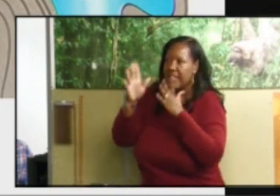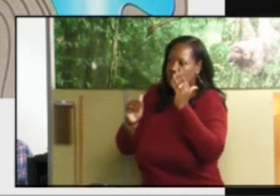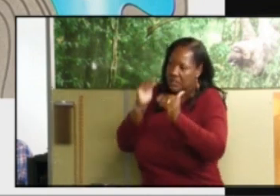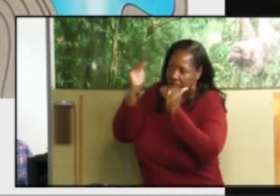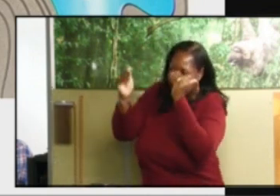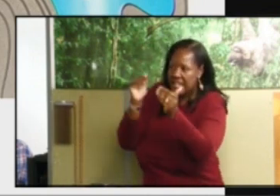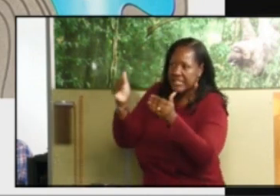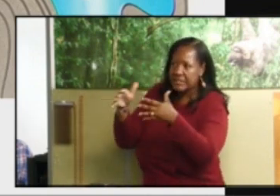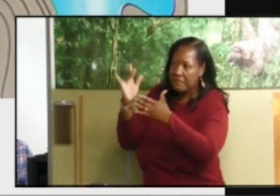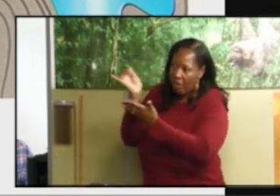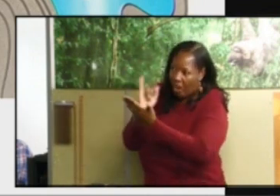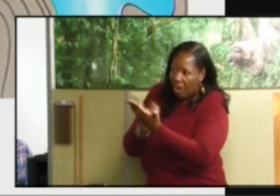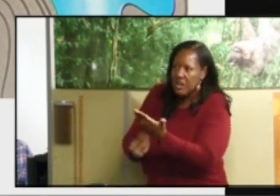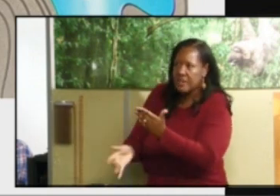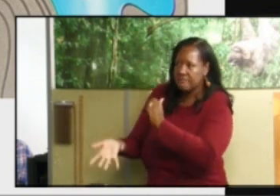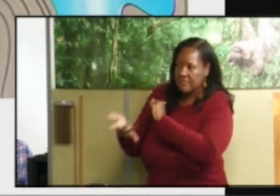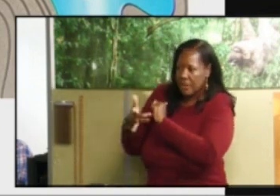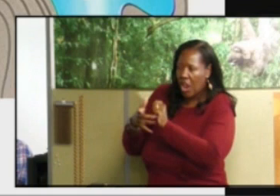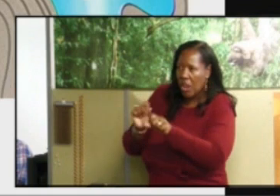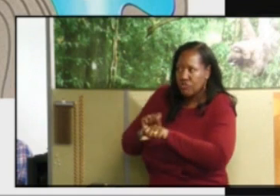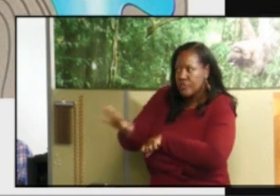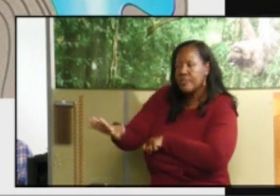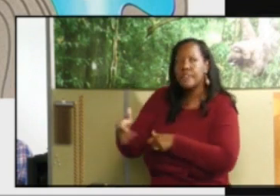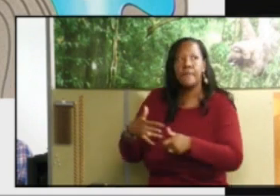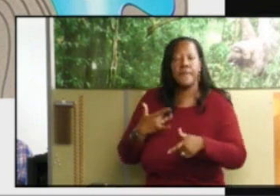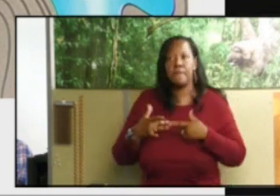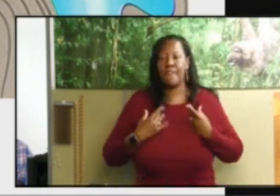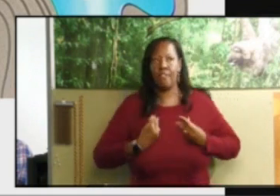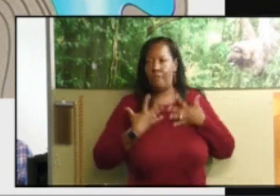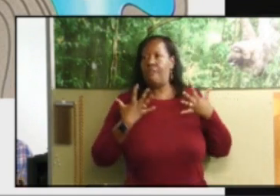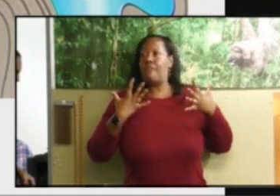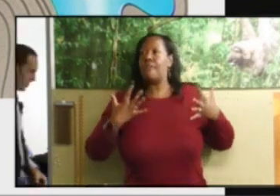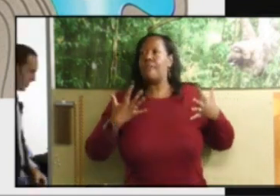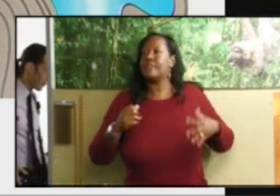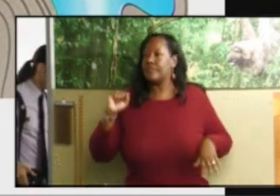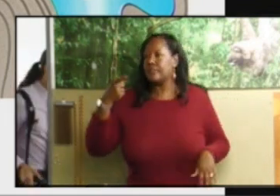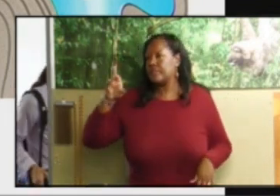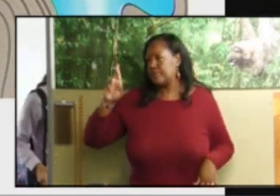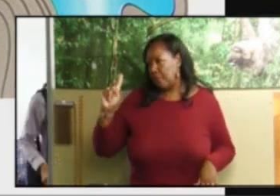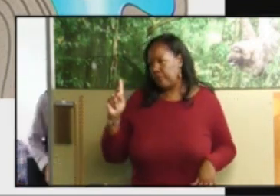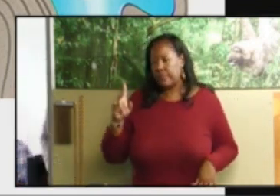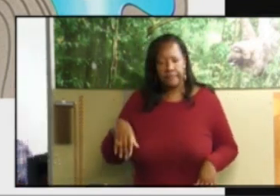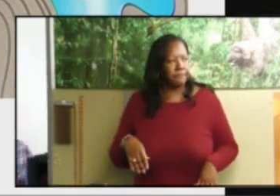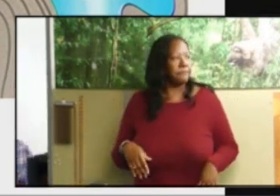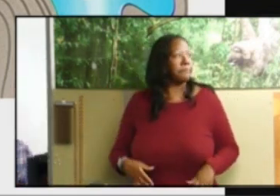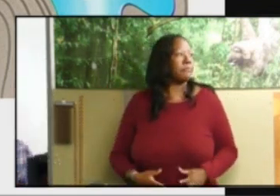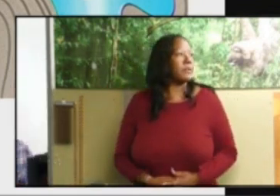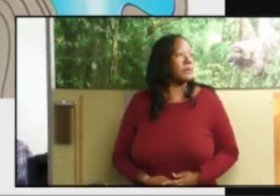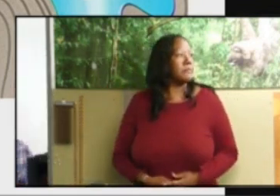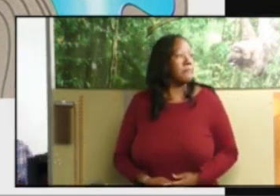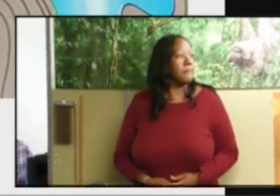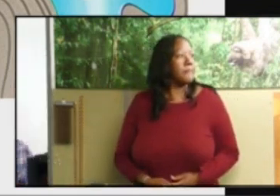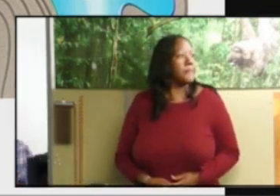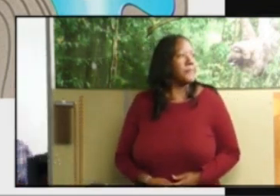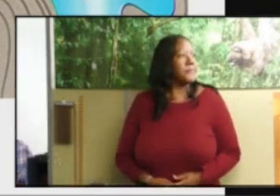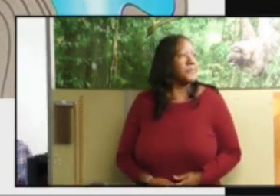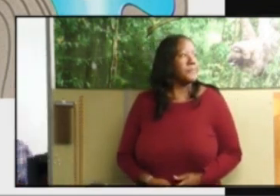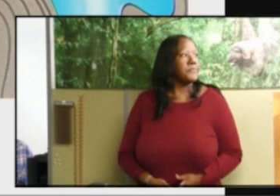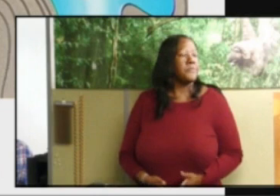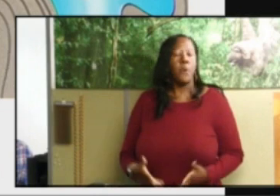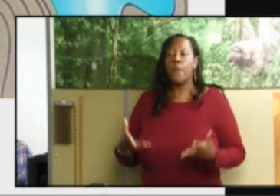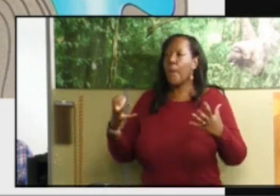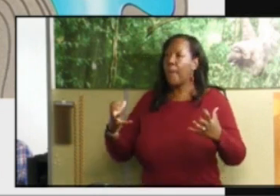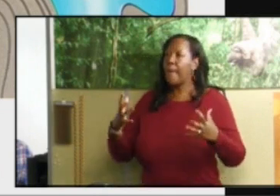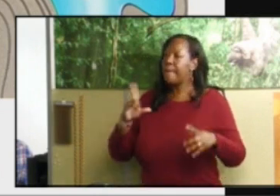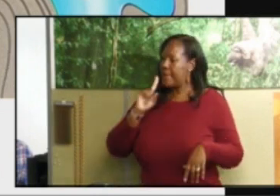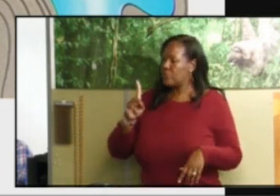in artistic or technological, social or cultural missives, and trying to get the look and feel